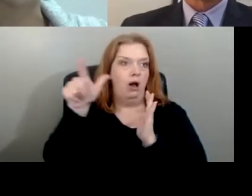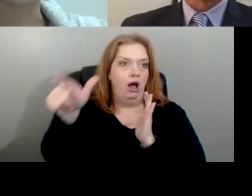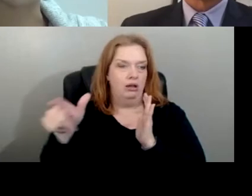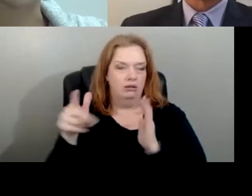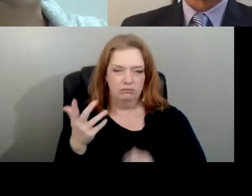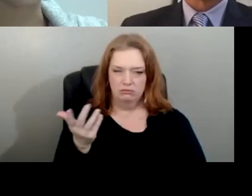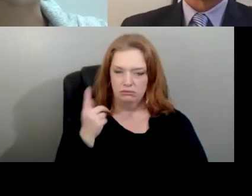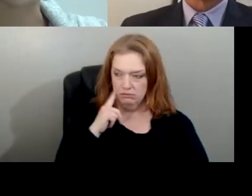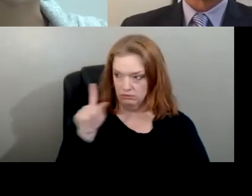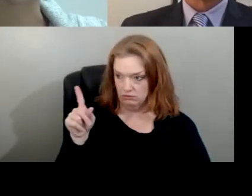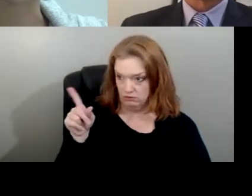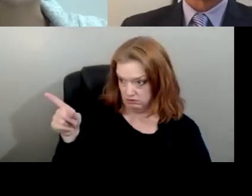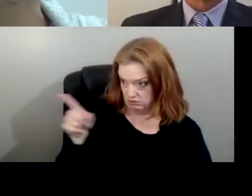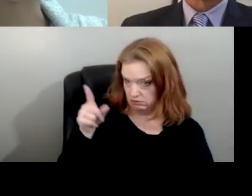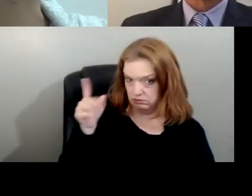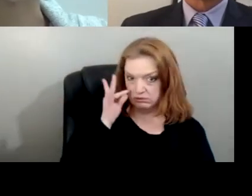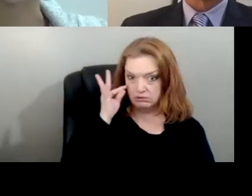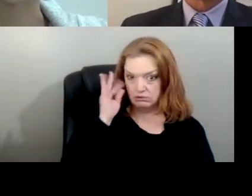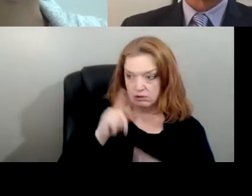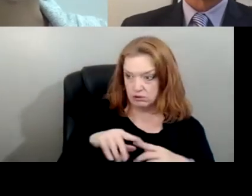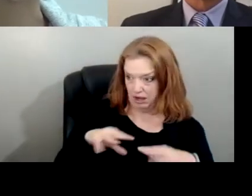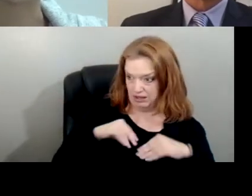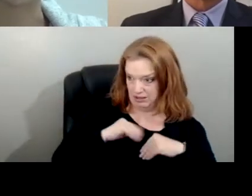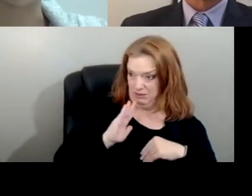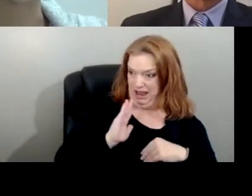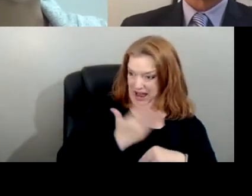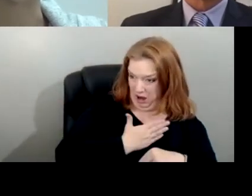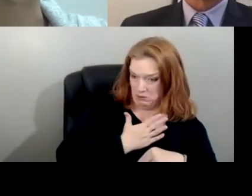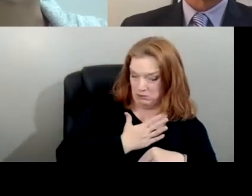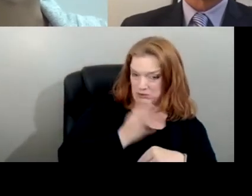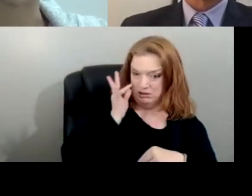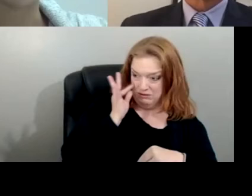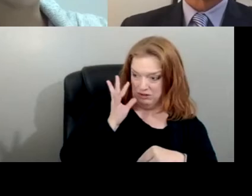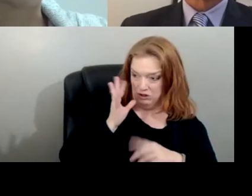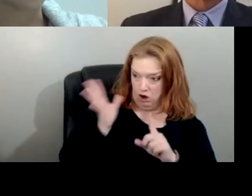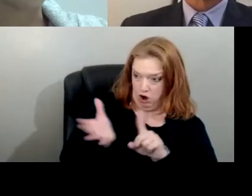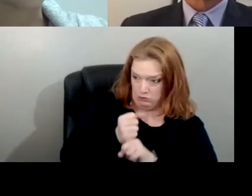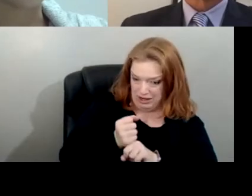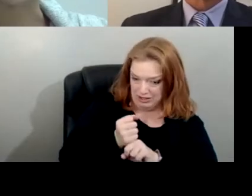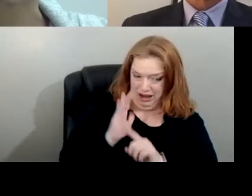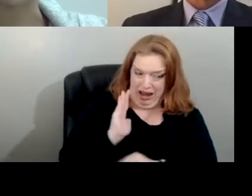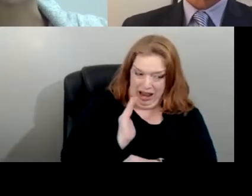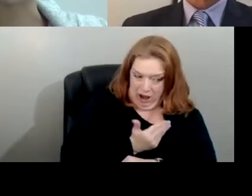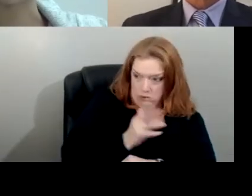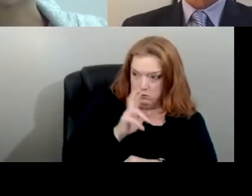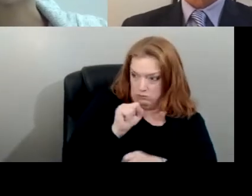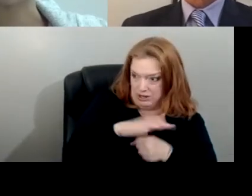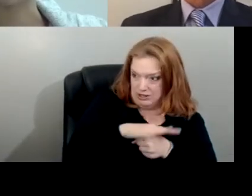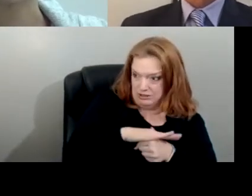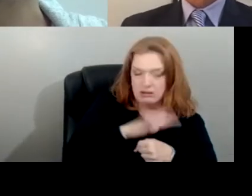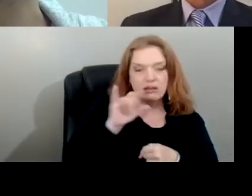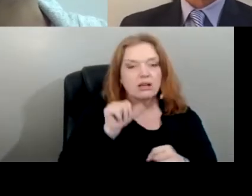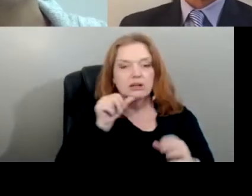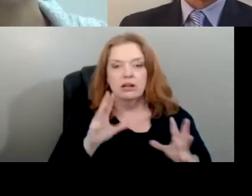American community to be okay with our officers being able to rest within our jurisdiction. Well, that to me is not acceptable.